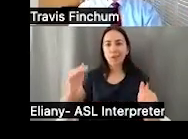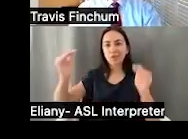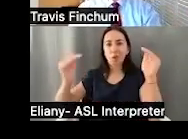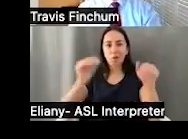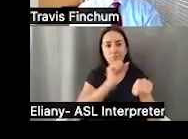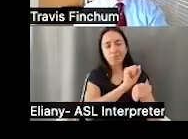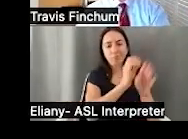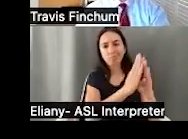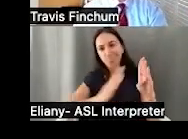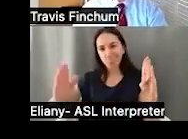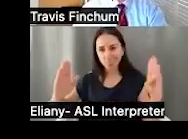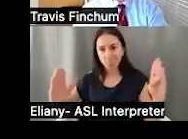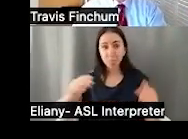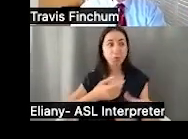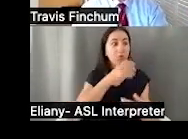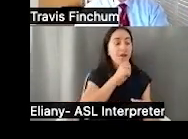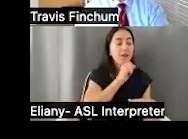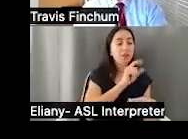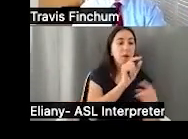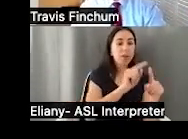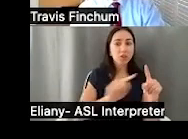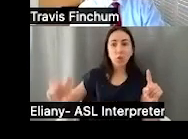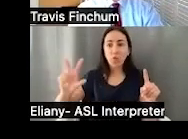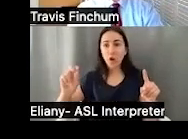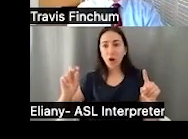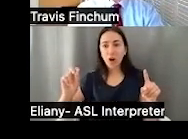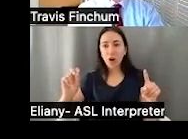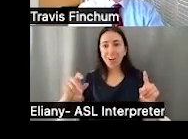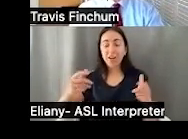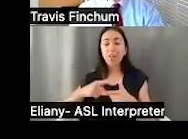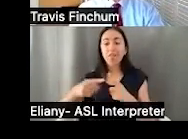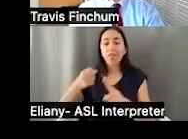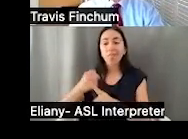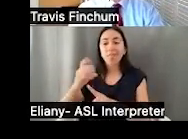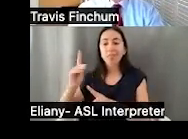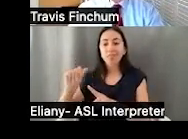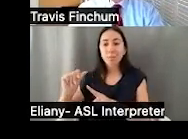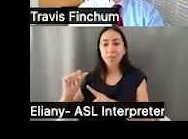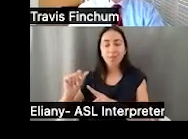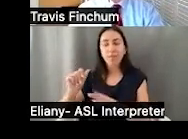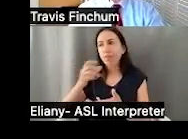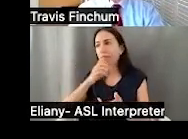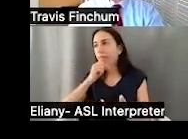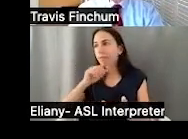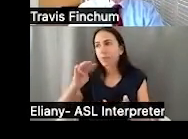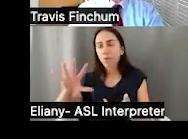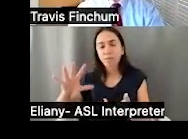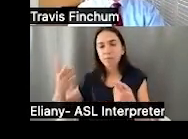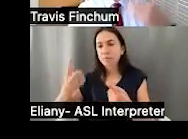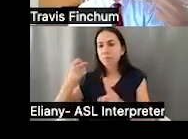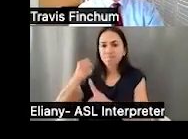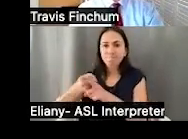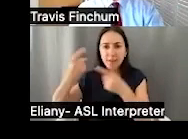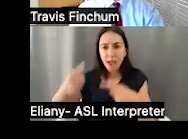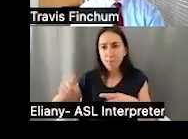though, if they work from age 20 to 30, and then they have a disabling event at age 45 or 50,